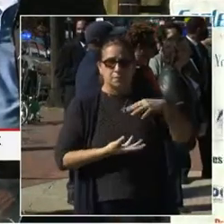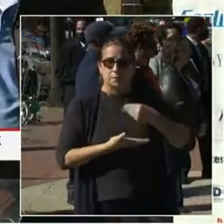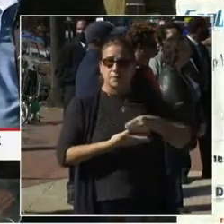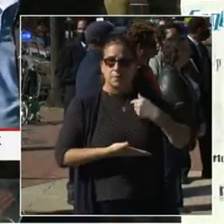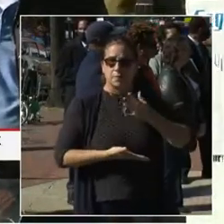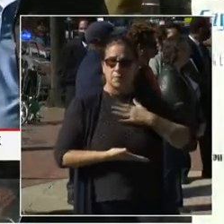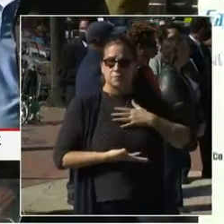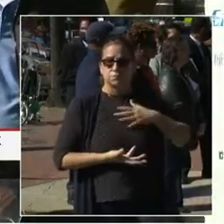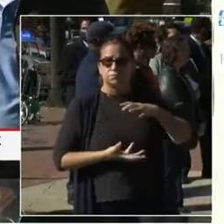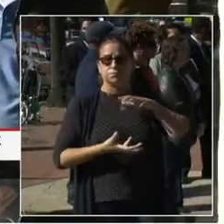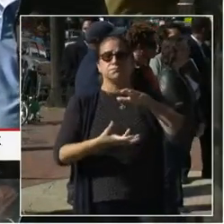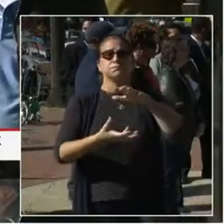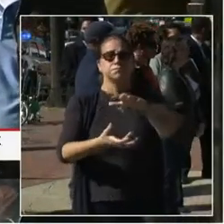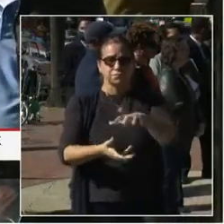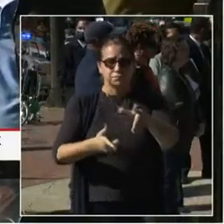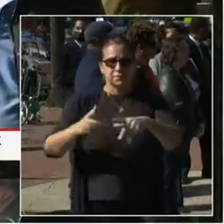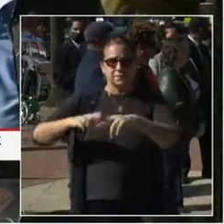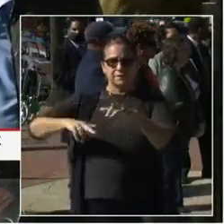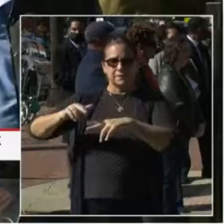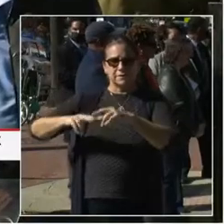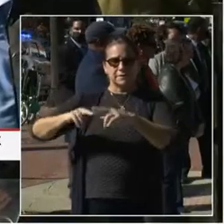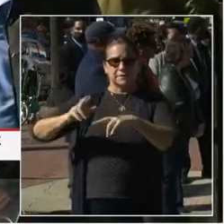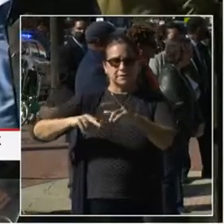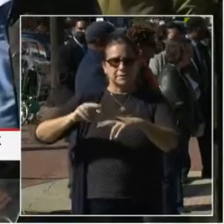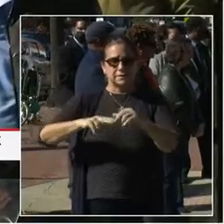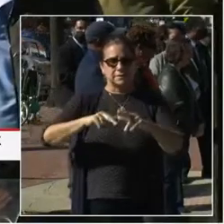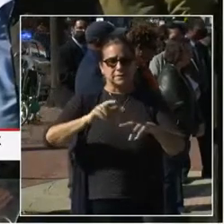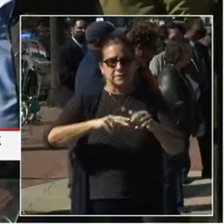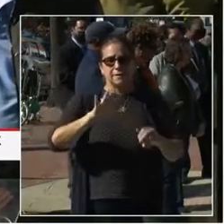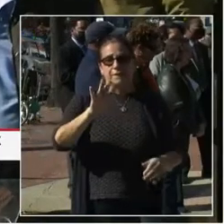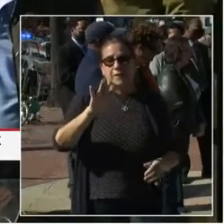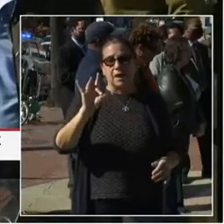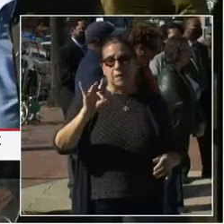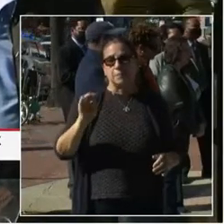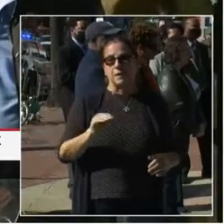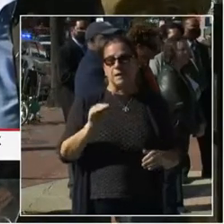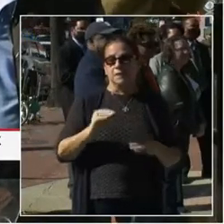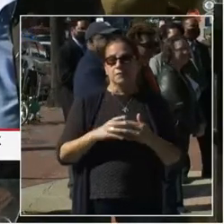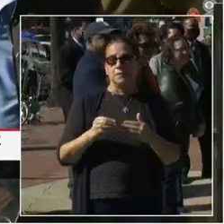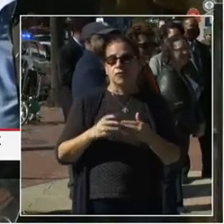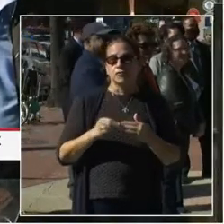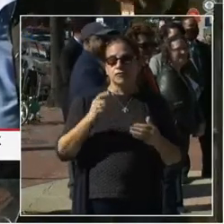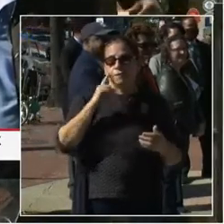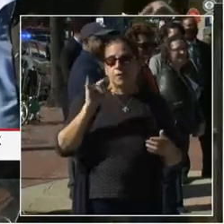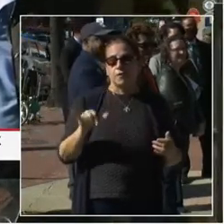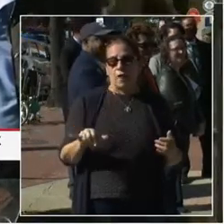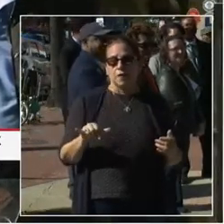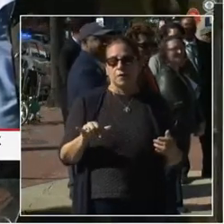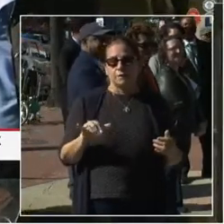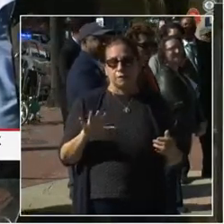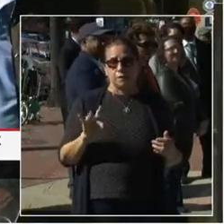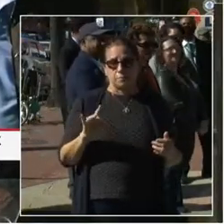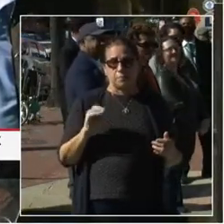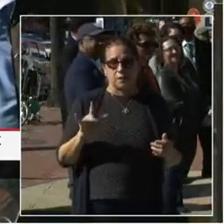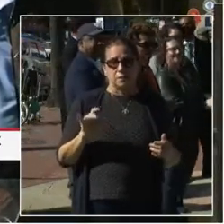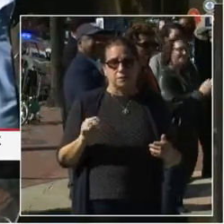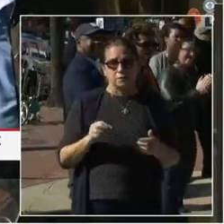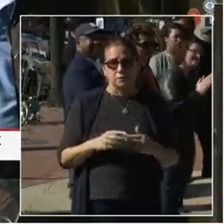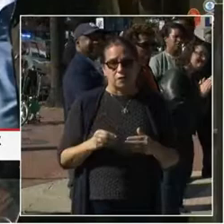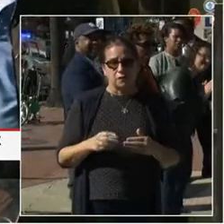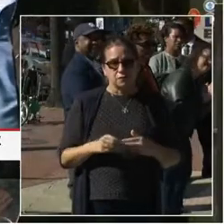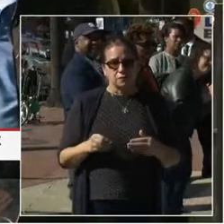But it's a $58 million fund. So if you don't know Sarosh Odpadwala and Tim White, they'll raise their hands. They're in the back